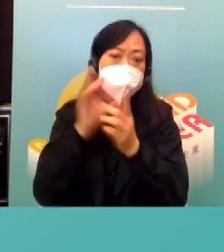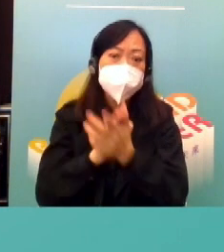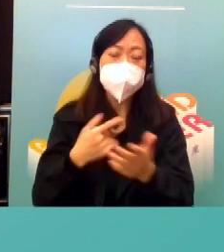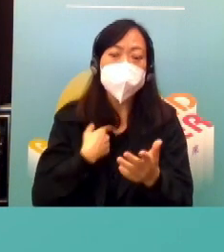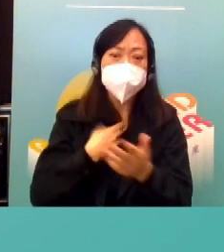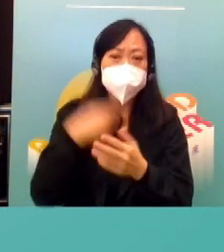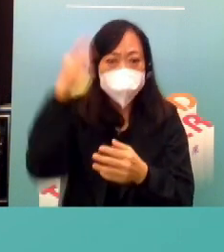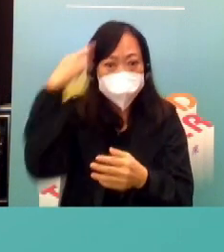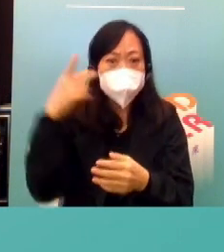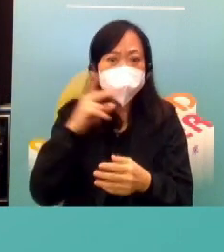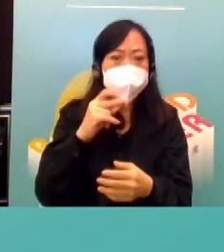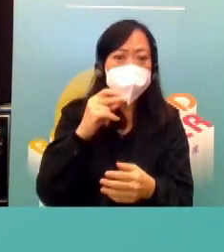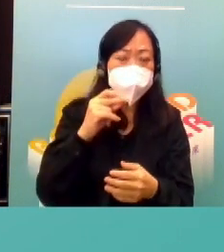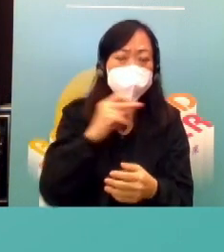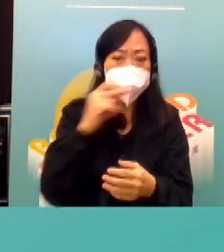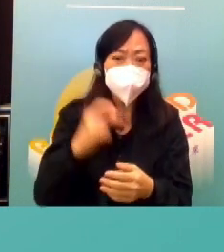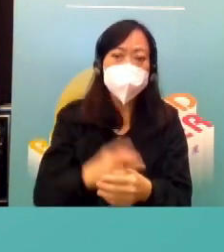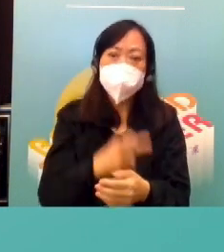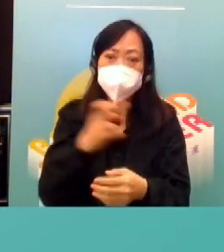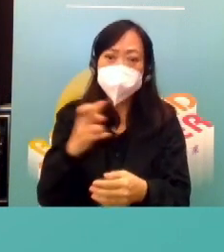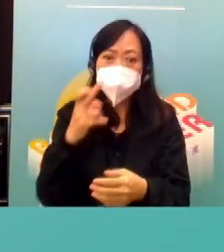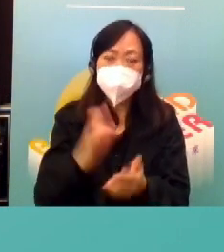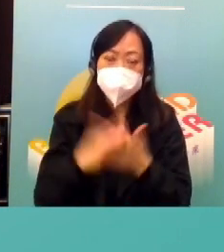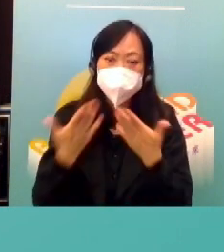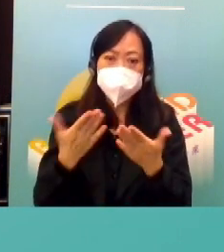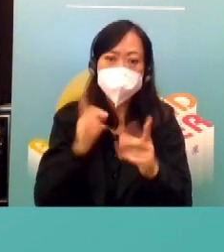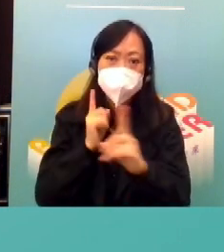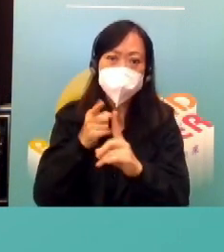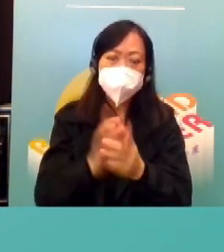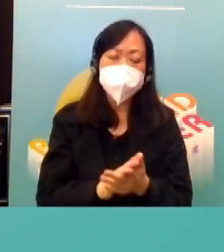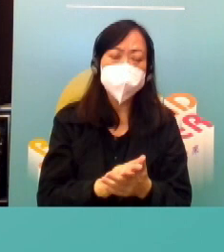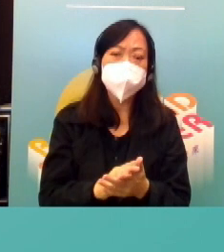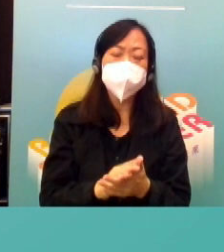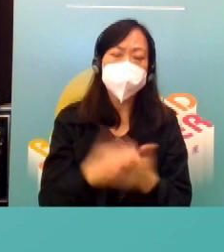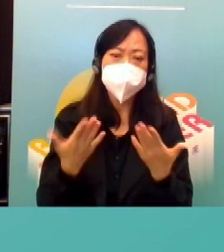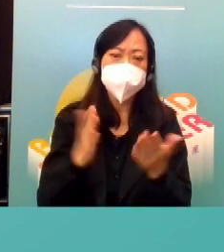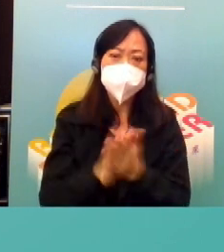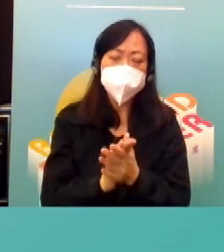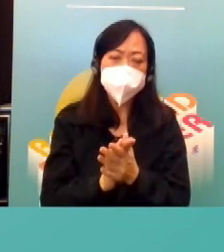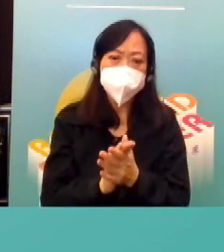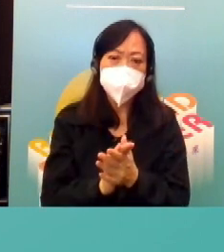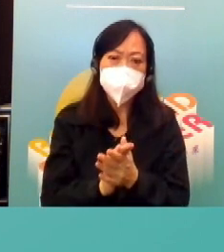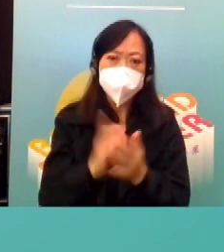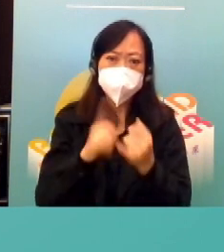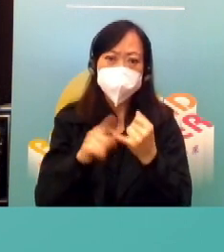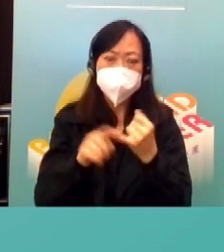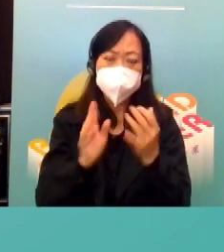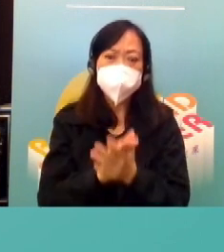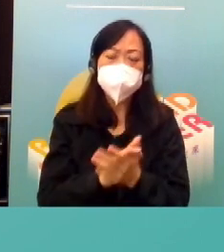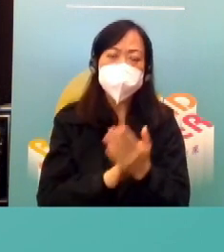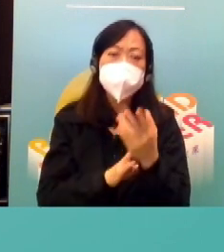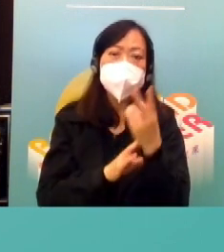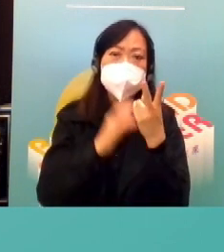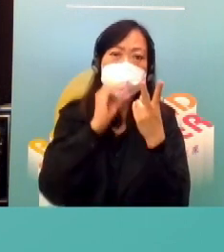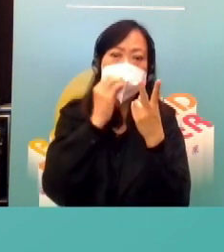And an earlier milestone is by 2030, we need to